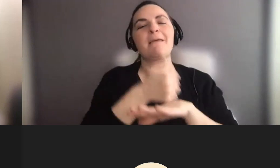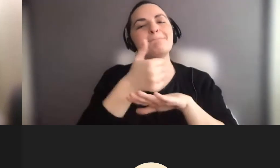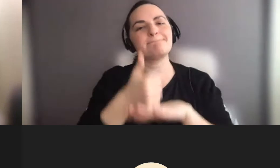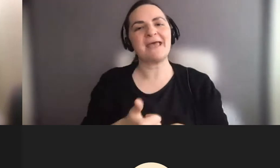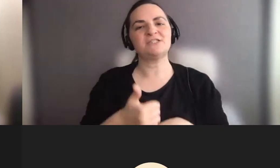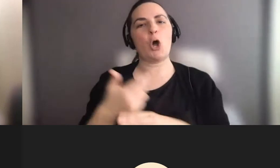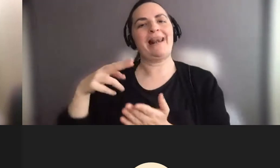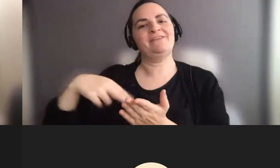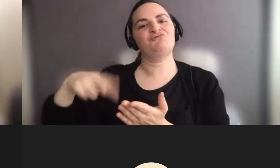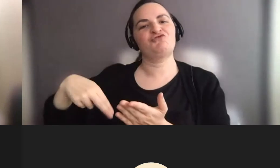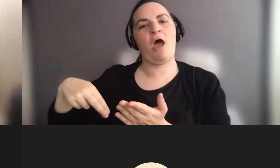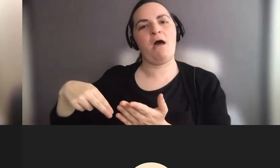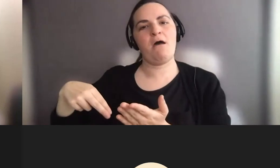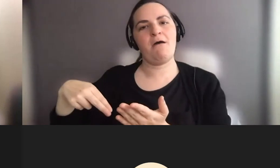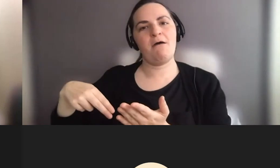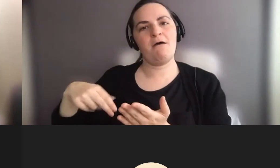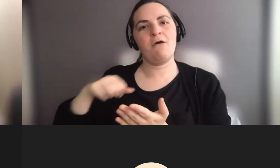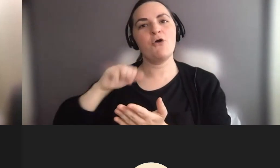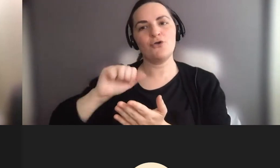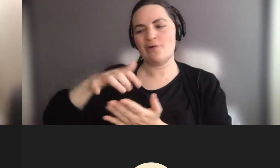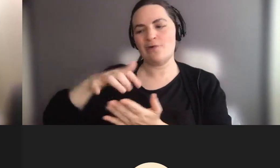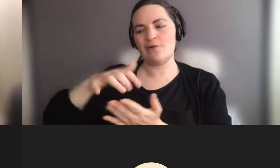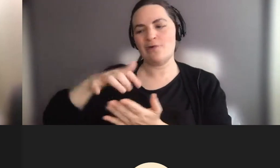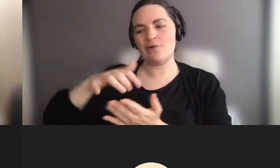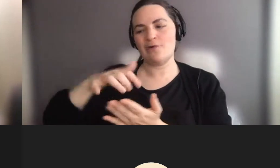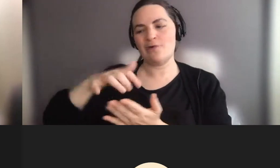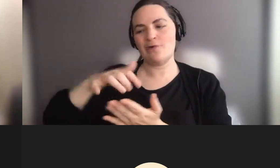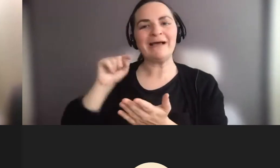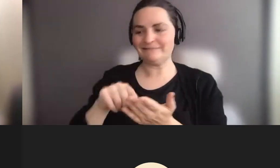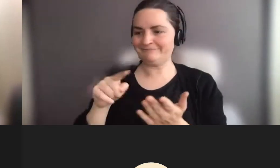literature tell us is good practice?